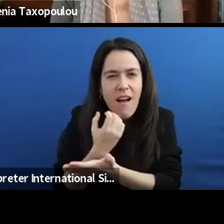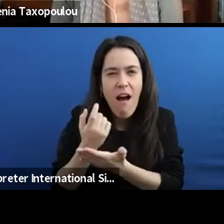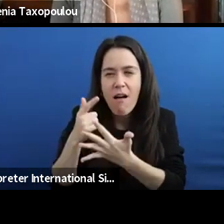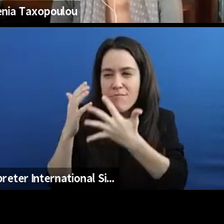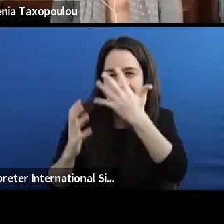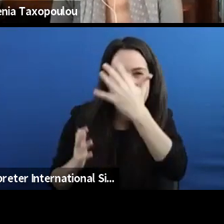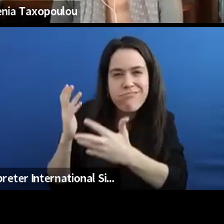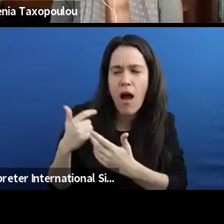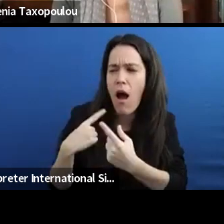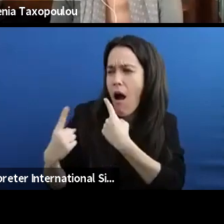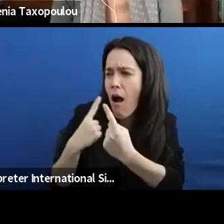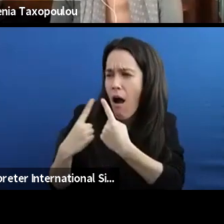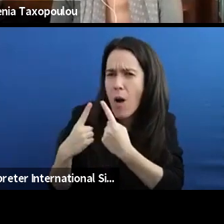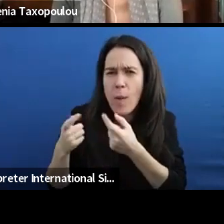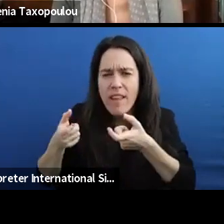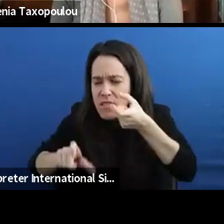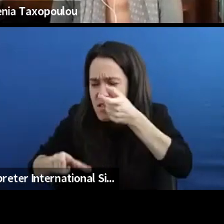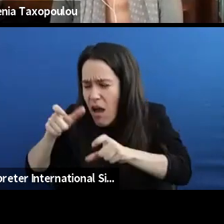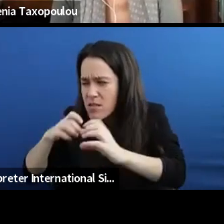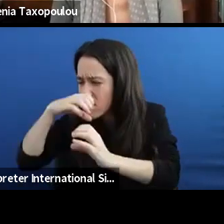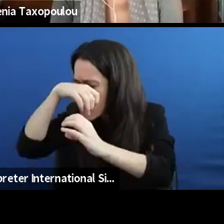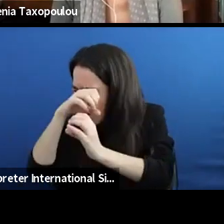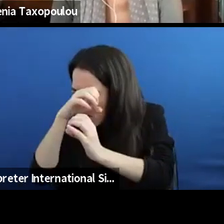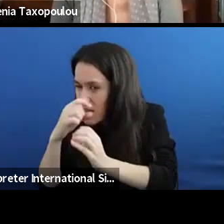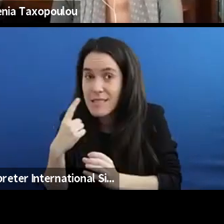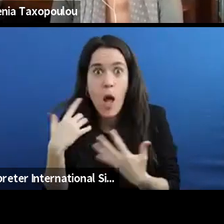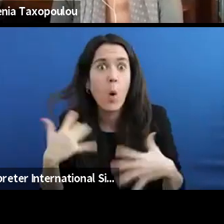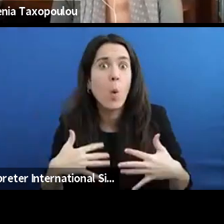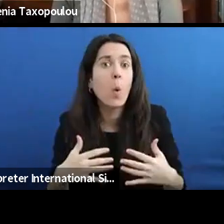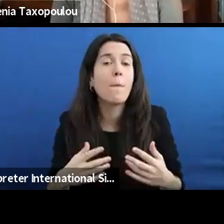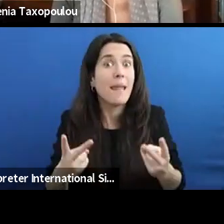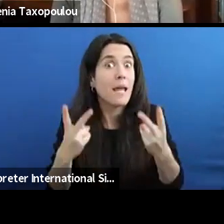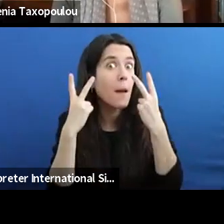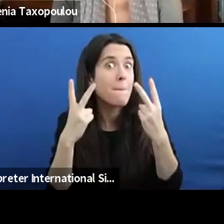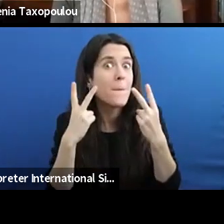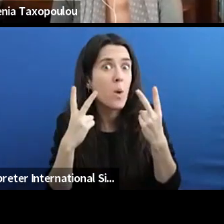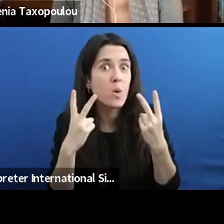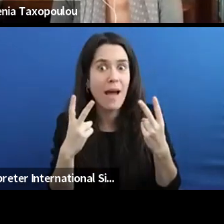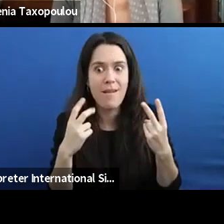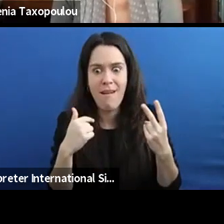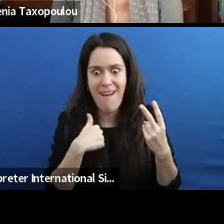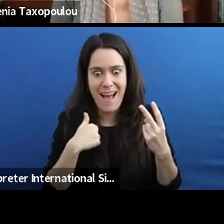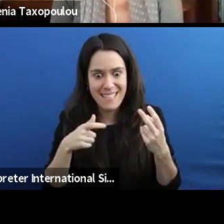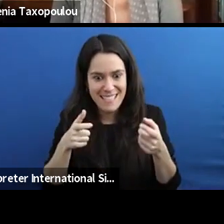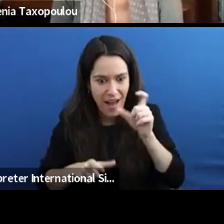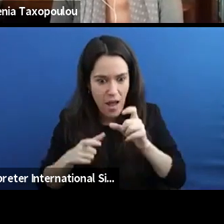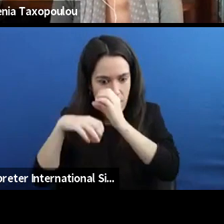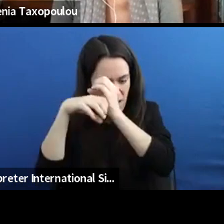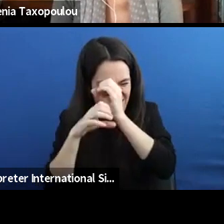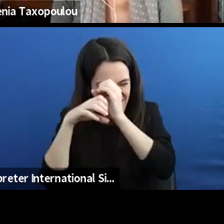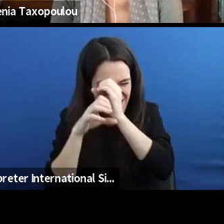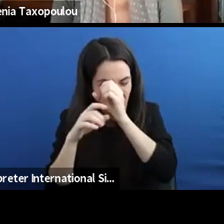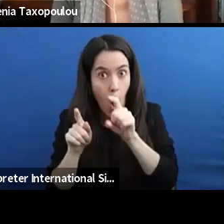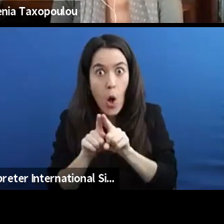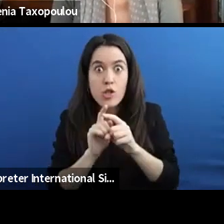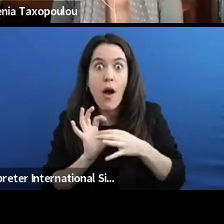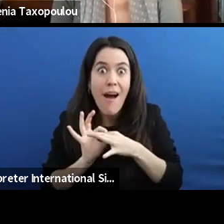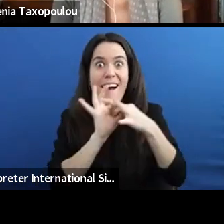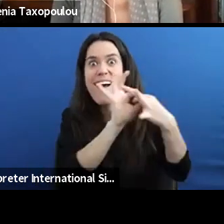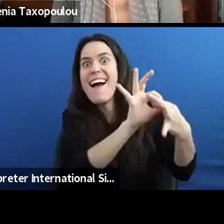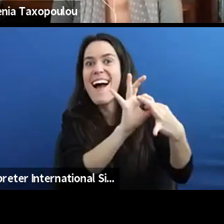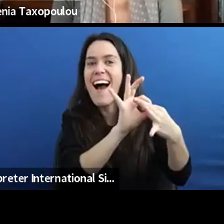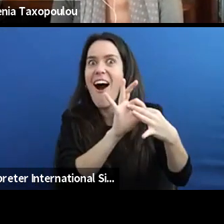or talks with scientists and they said, okay, it's so important for us to work together with the artists, with the theater people,